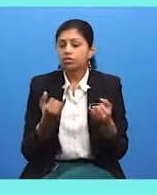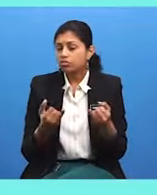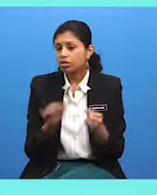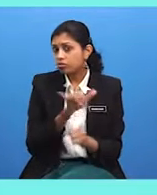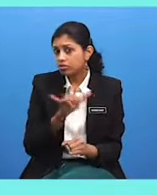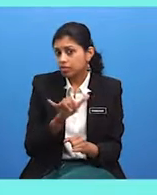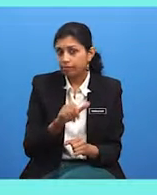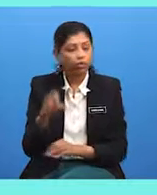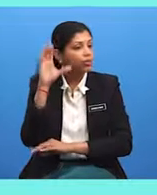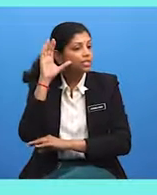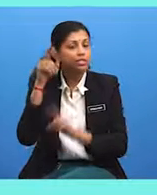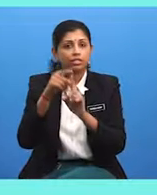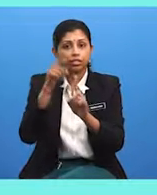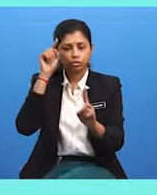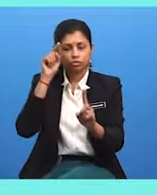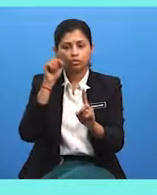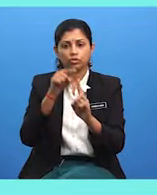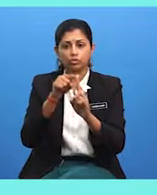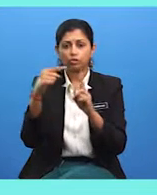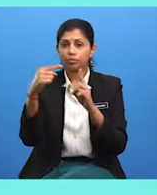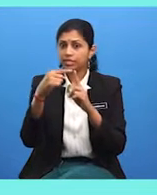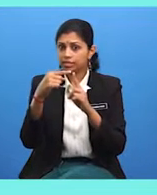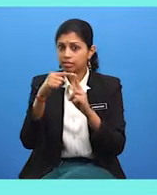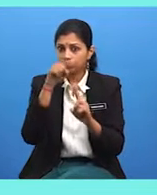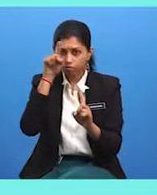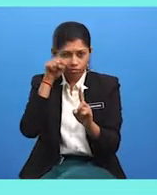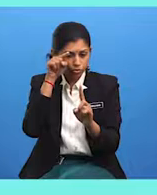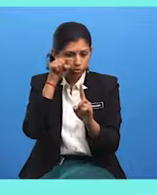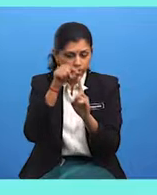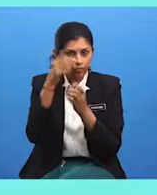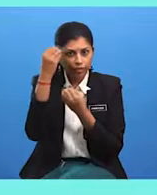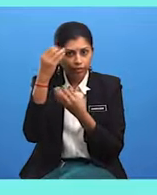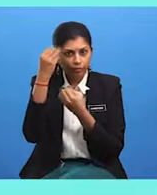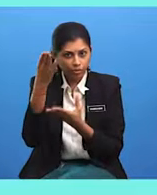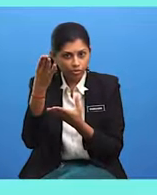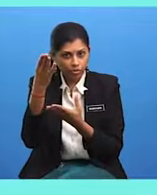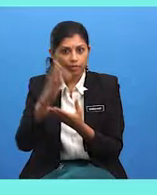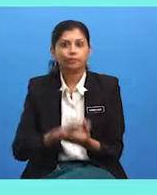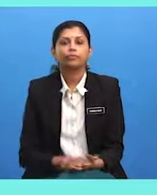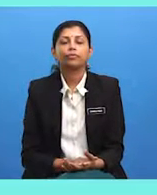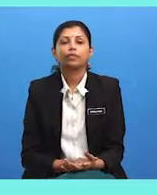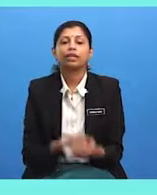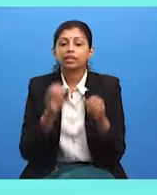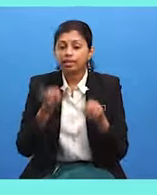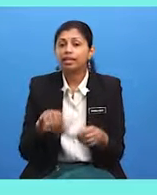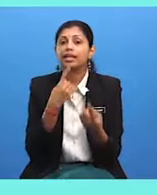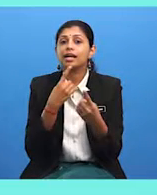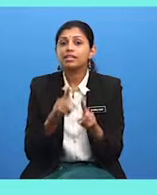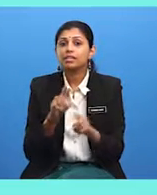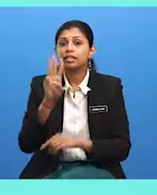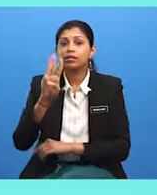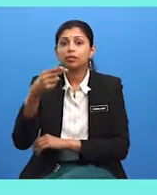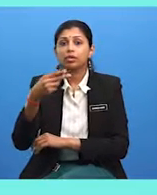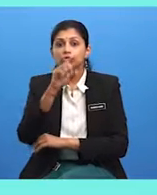information that answer the basic WH questions of who, what, where, and